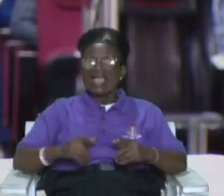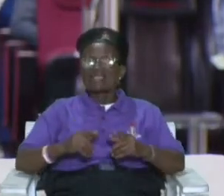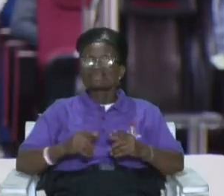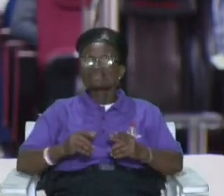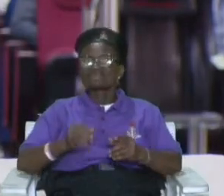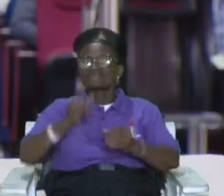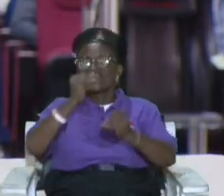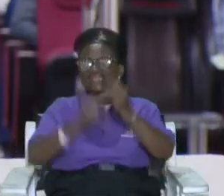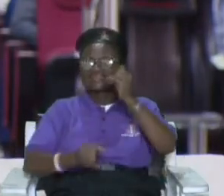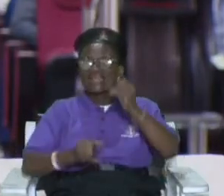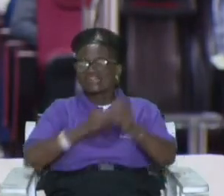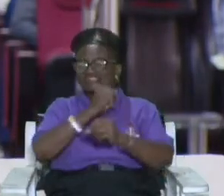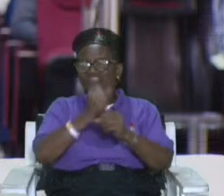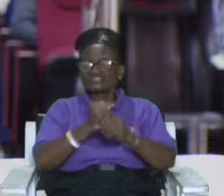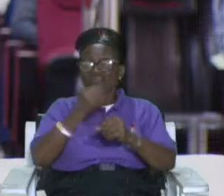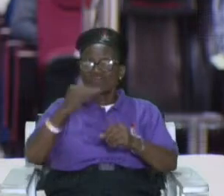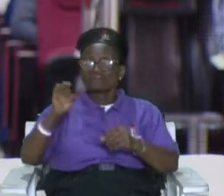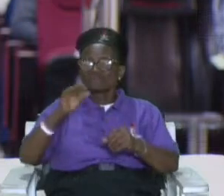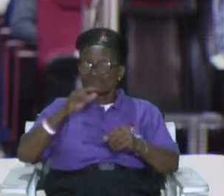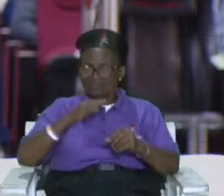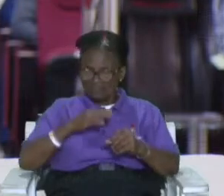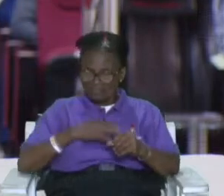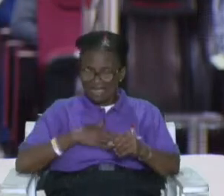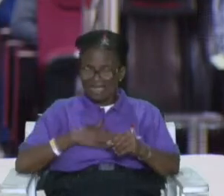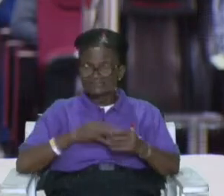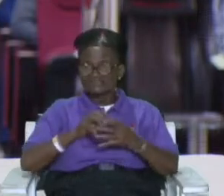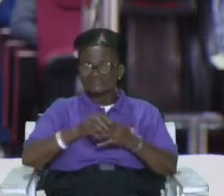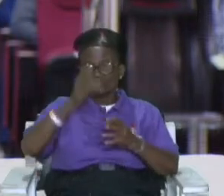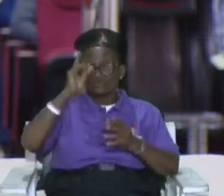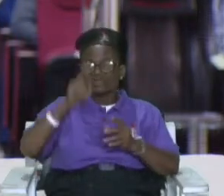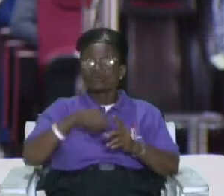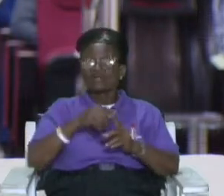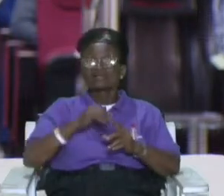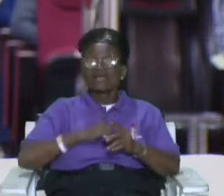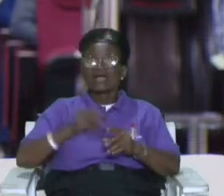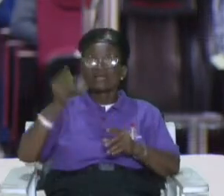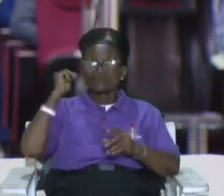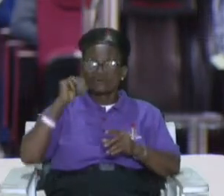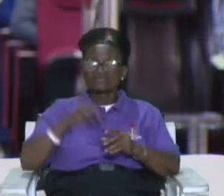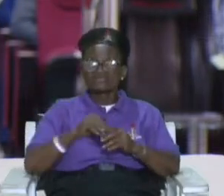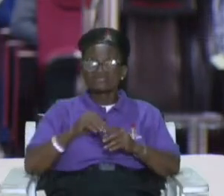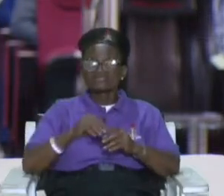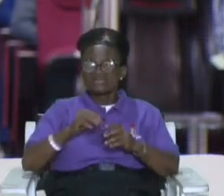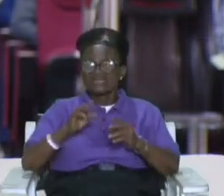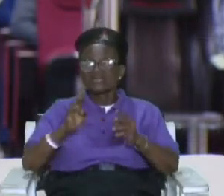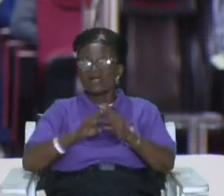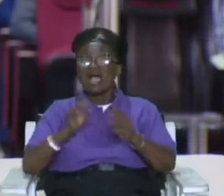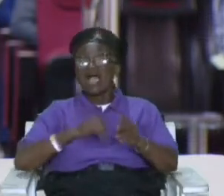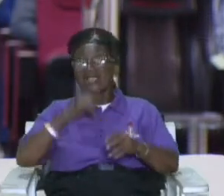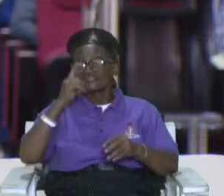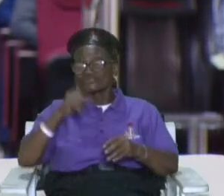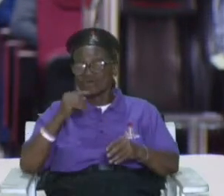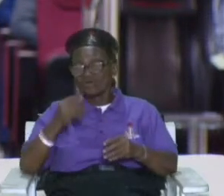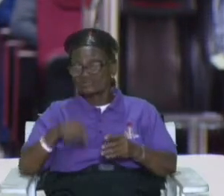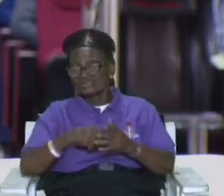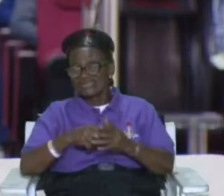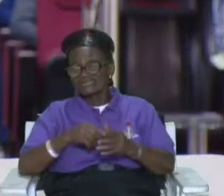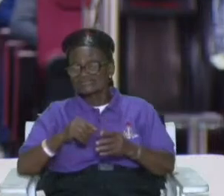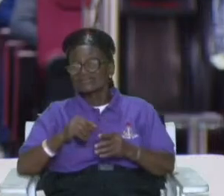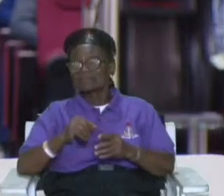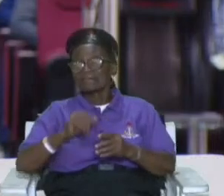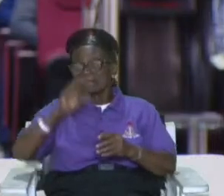One day I was on the campus, and suddenly I saw this man passing by. Ah, long time no see, etc.,